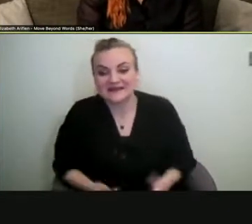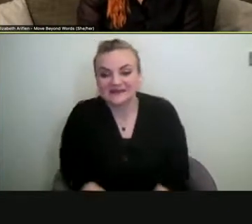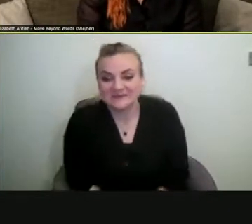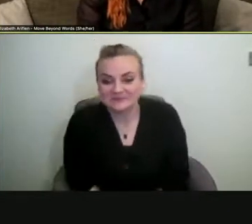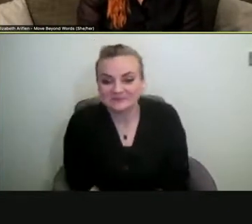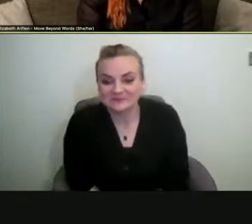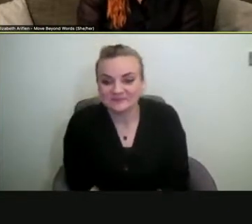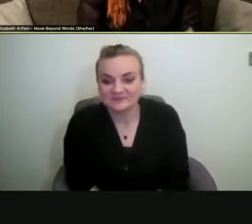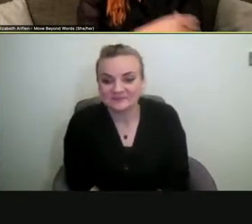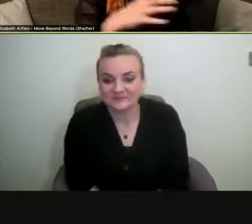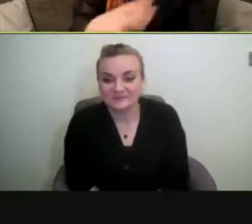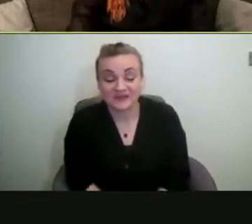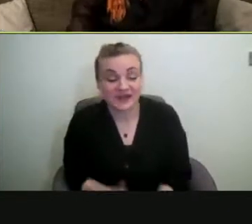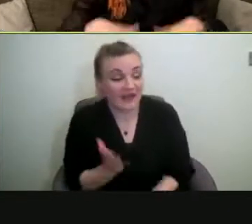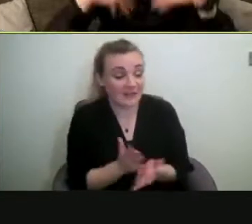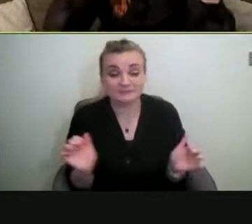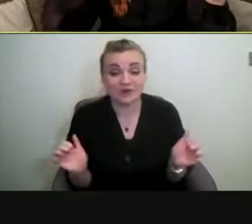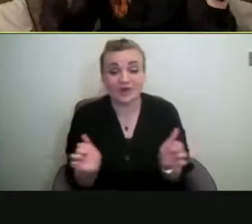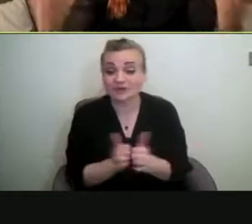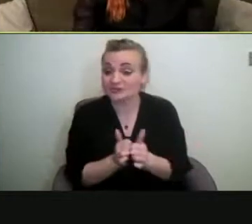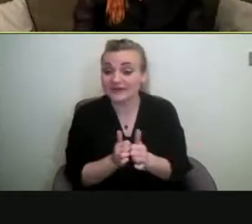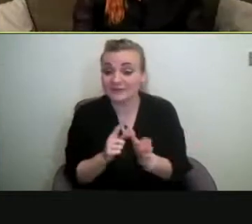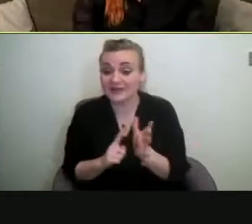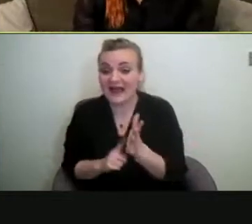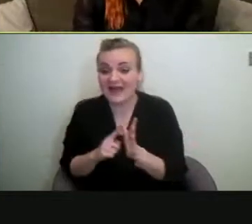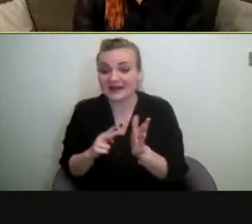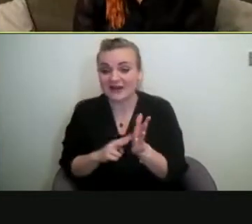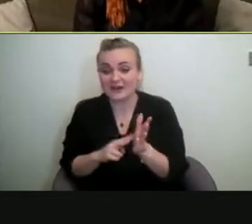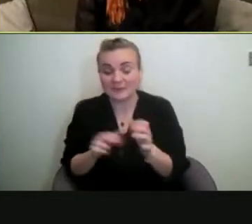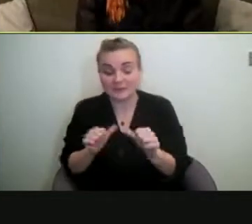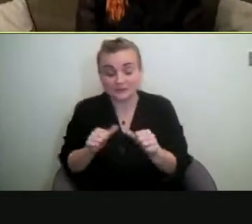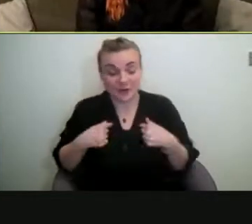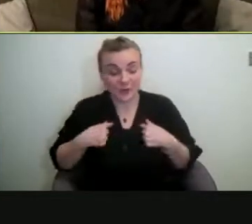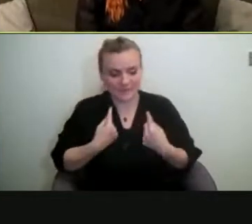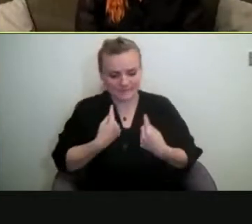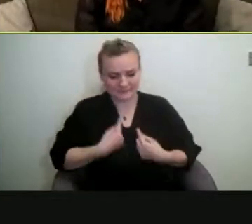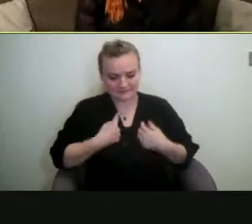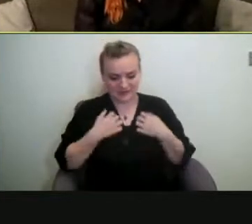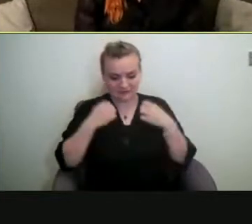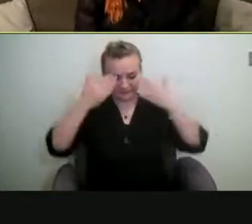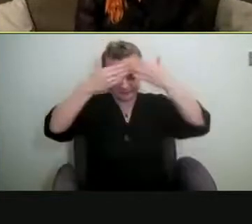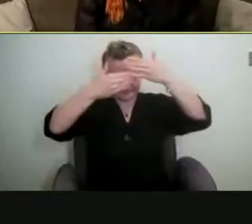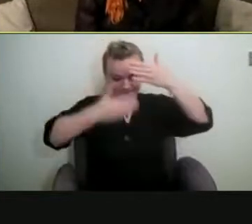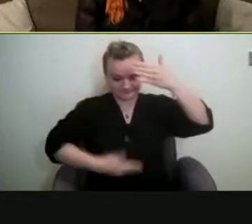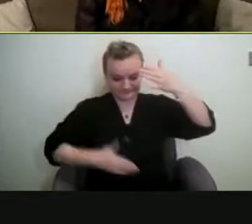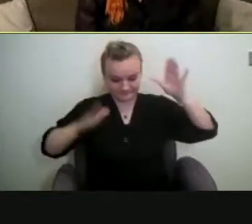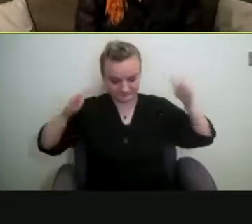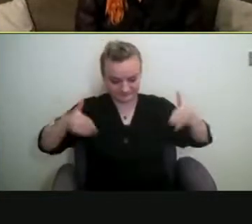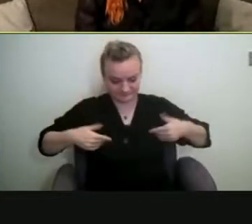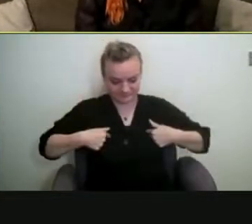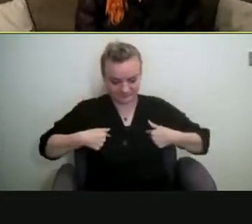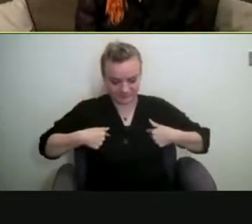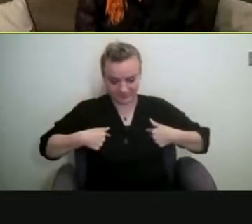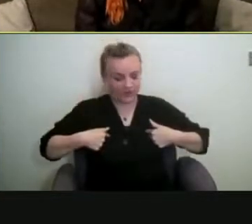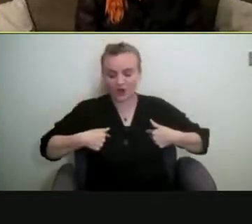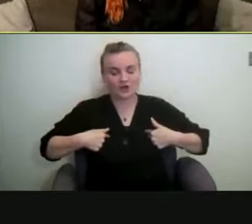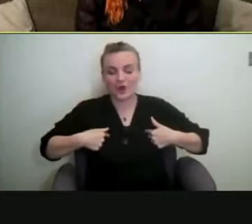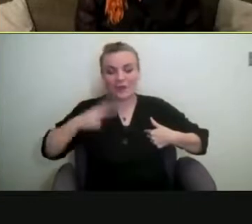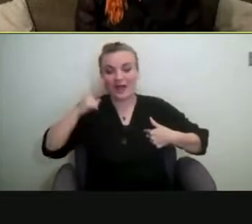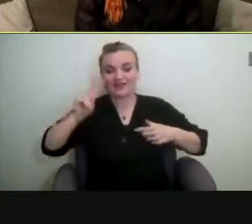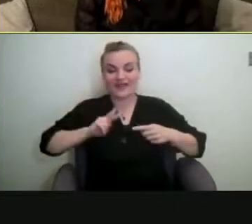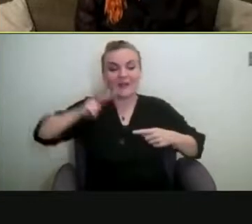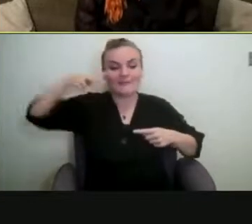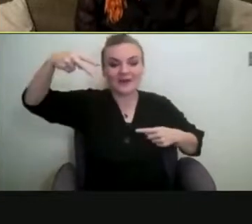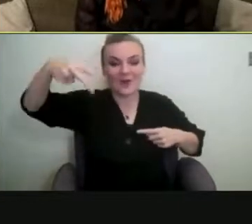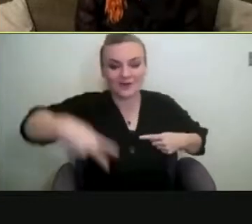I completely agree with Alan, and just thinking beyond yourself, putting yourself in someone else's situation